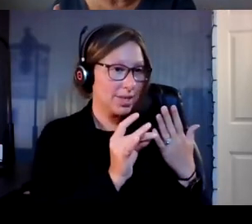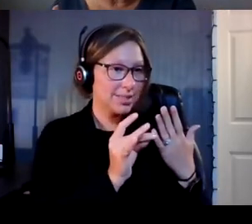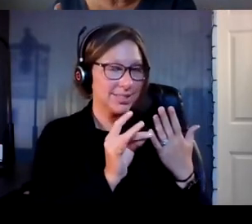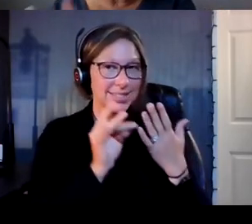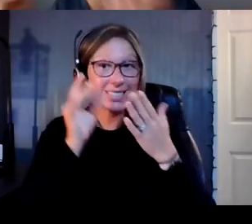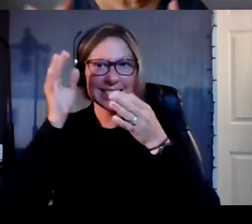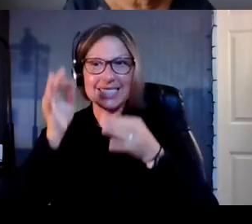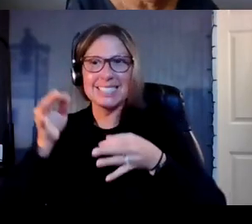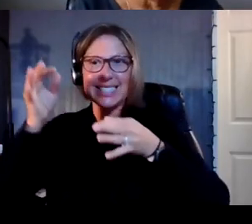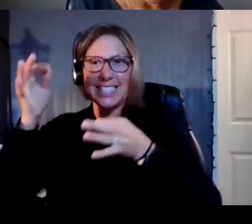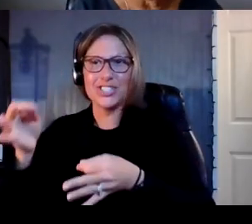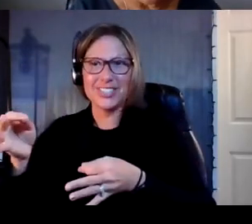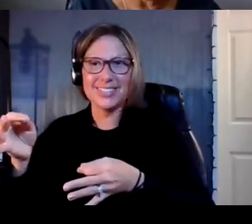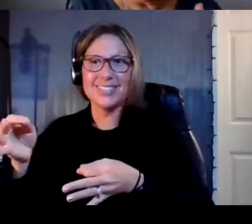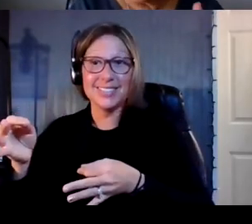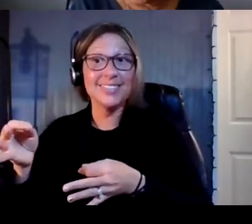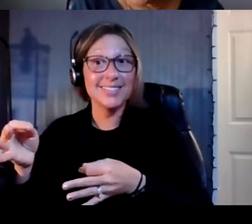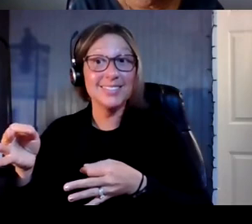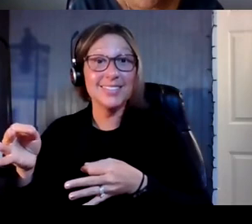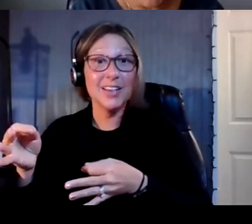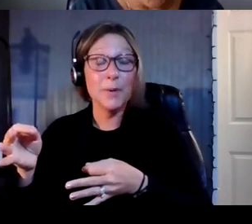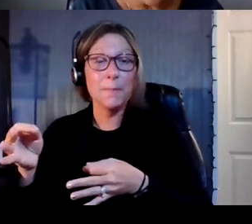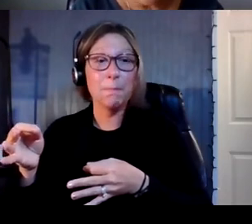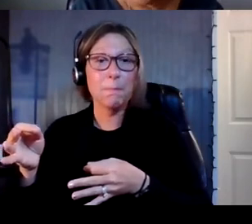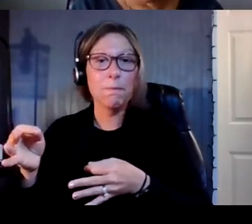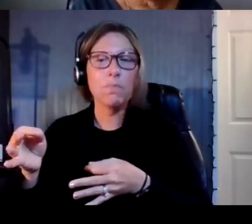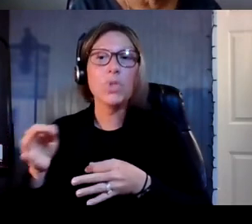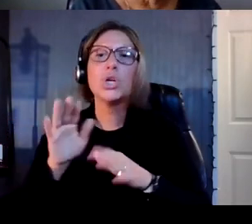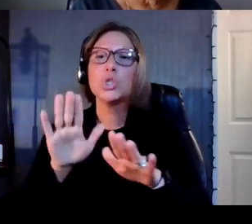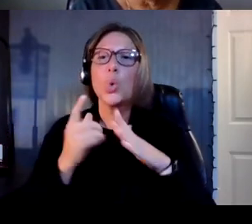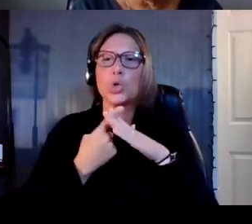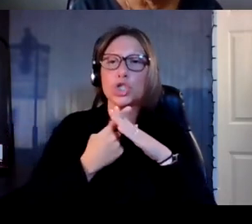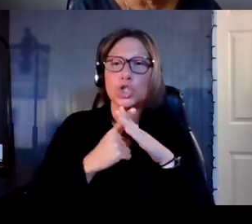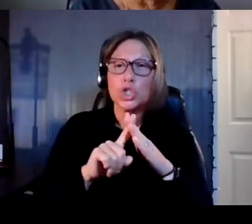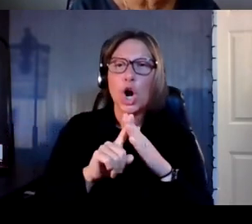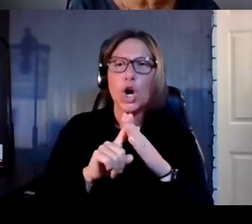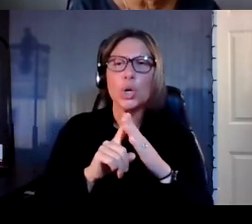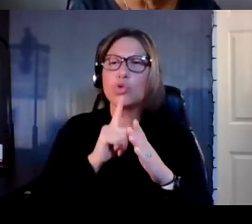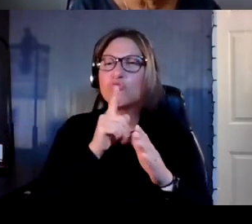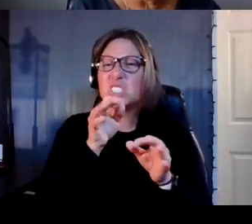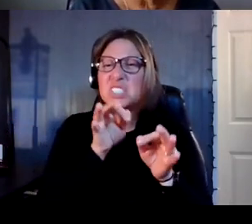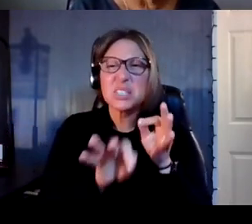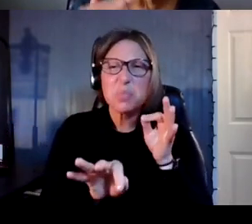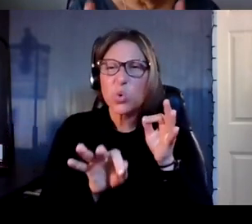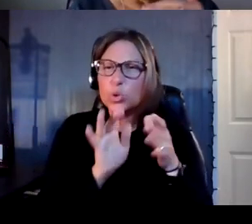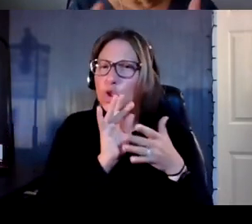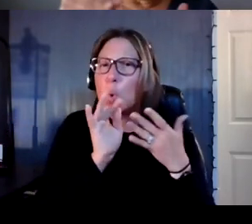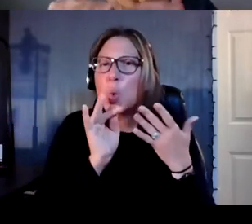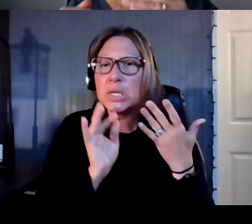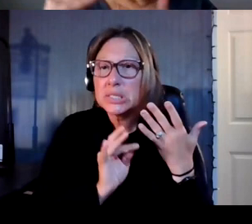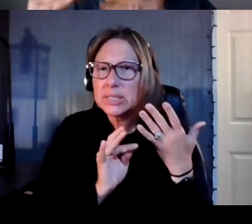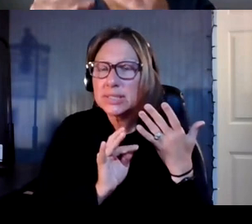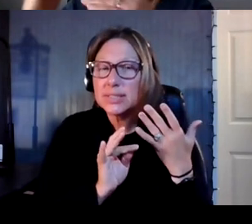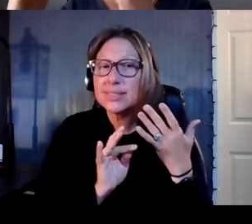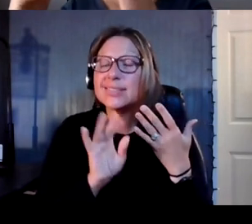older. So think about that. We're starting with those real simple choices,